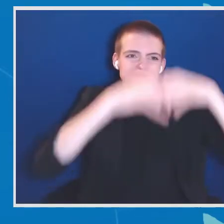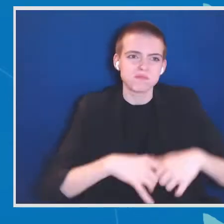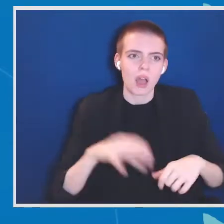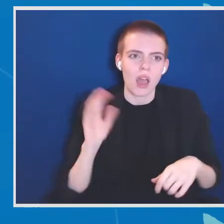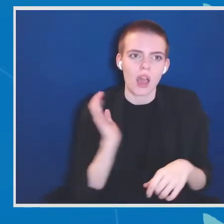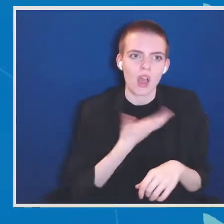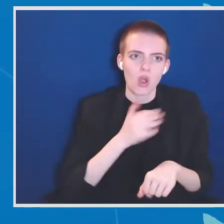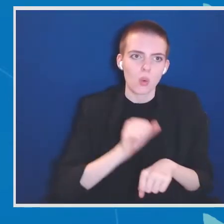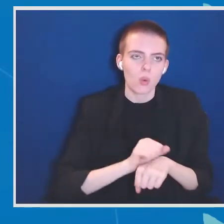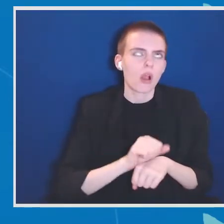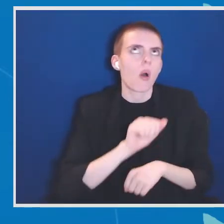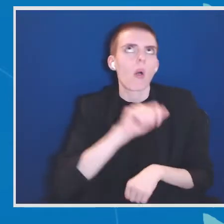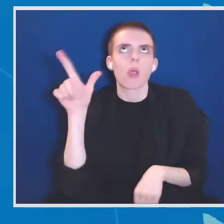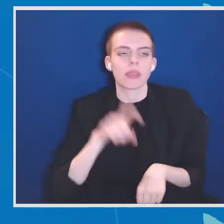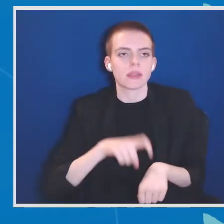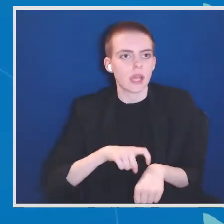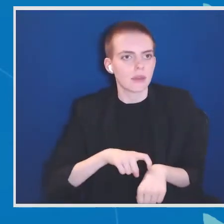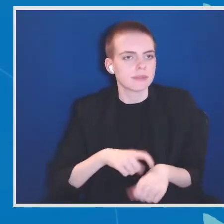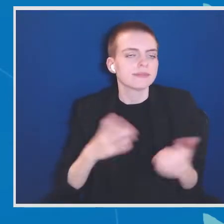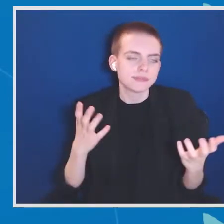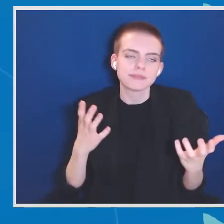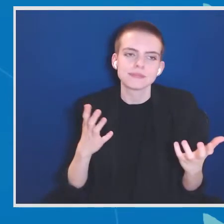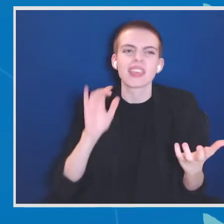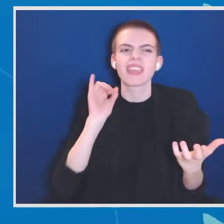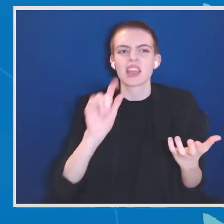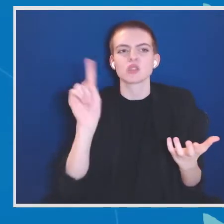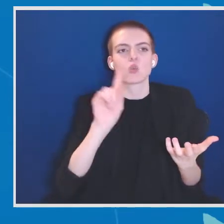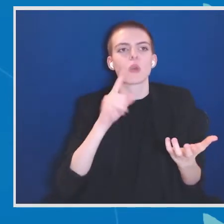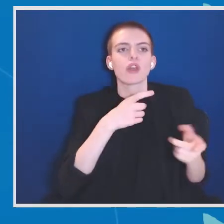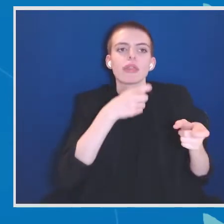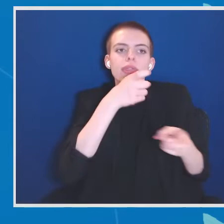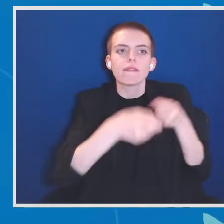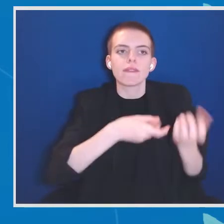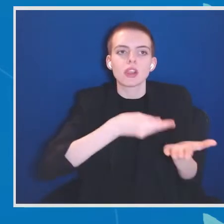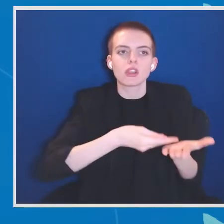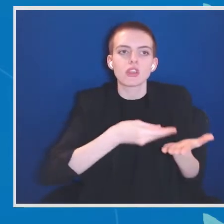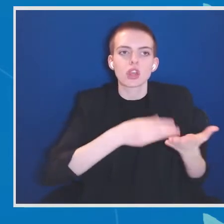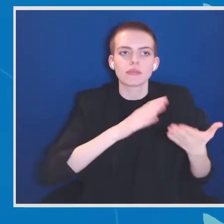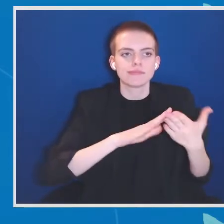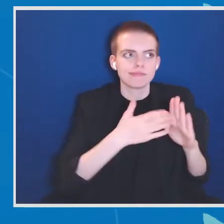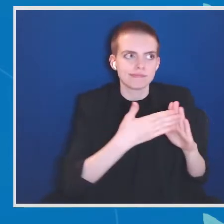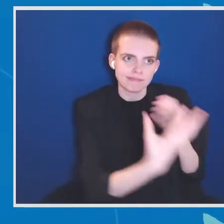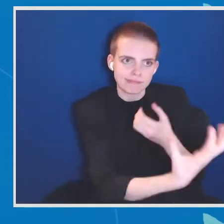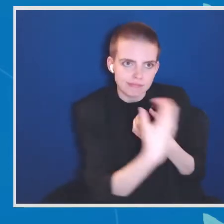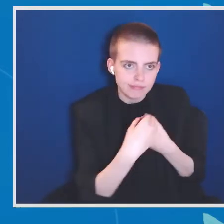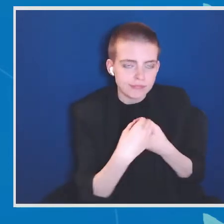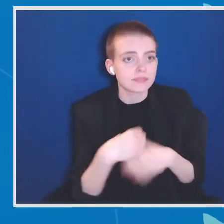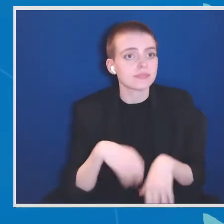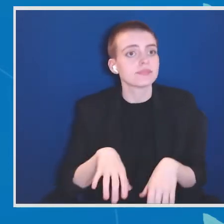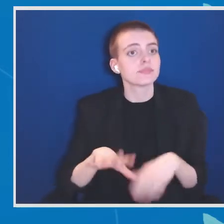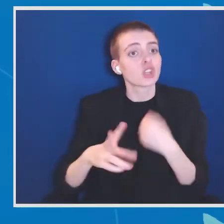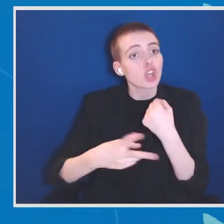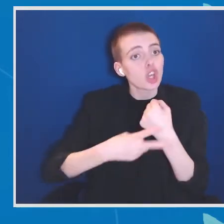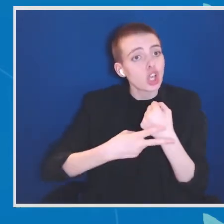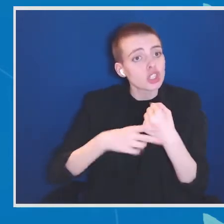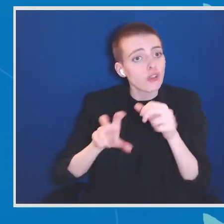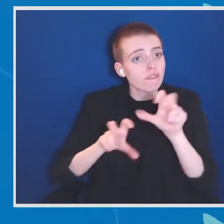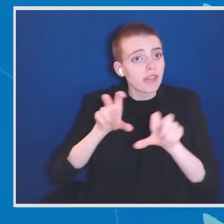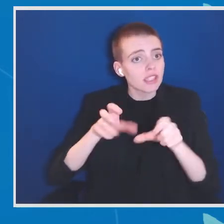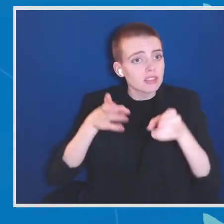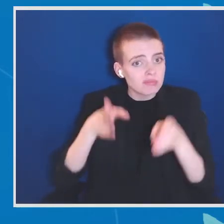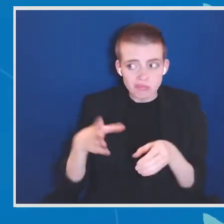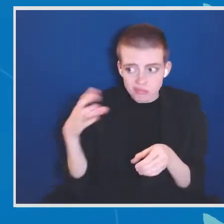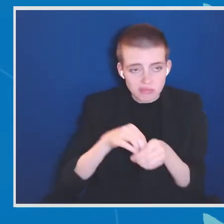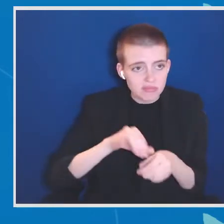So that's where the philanthropic community comes in. It's conservation investors in helping us protect and be